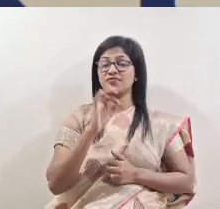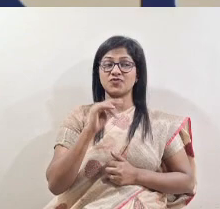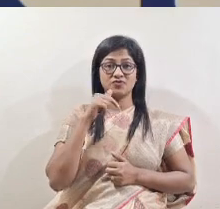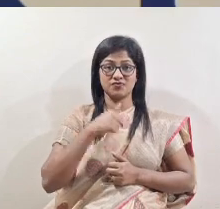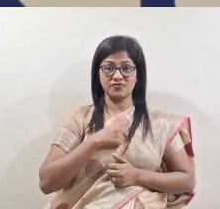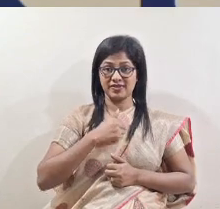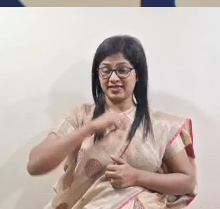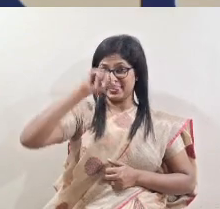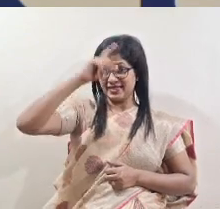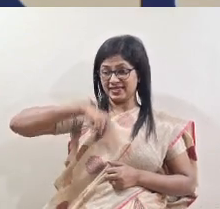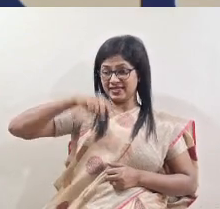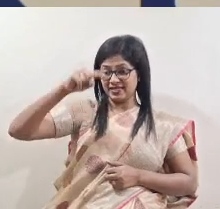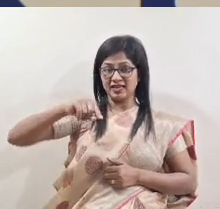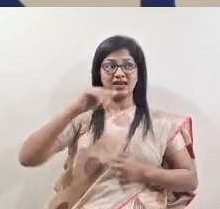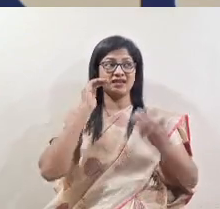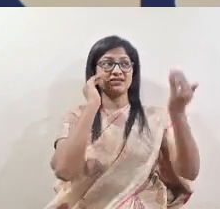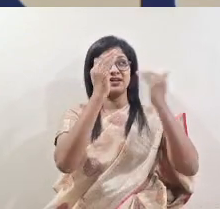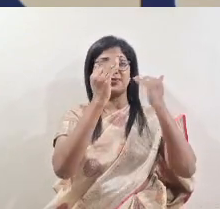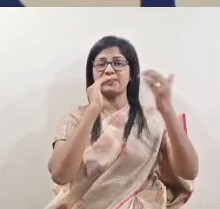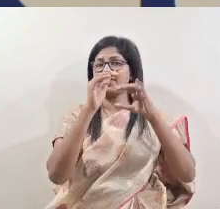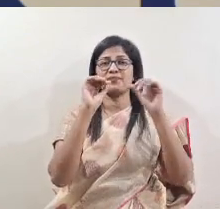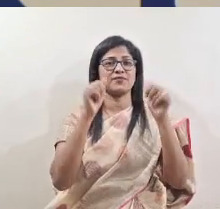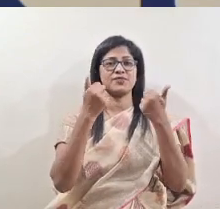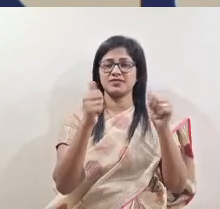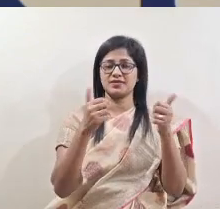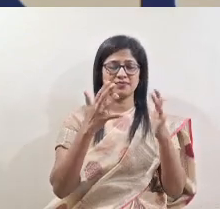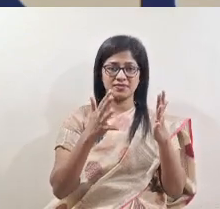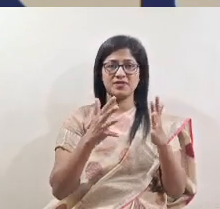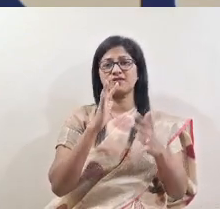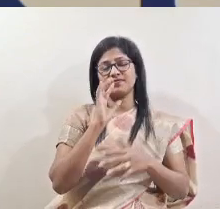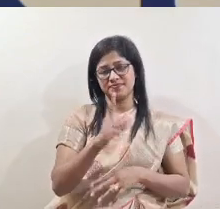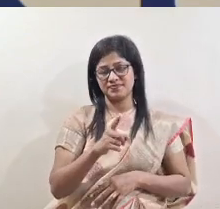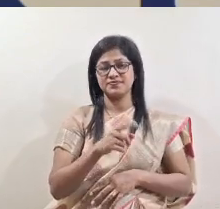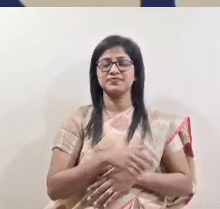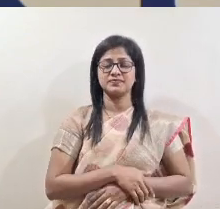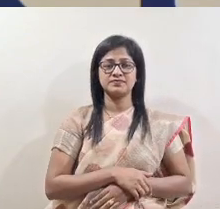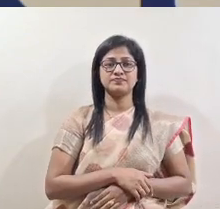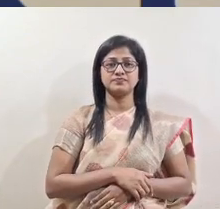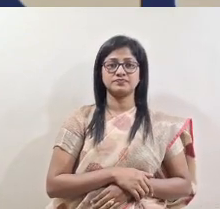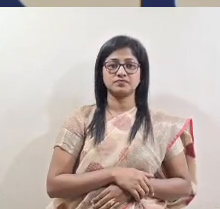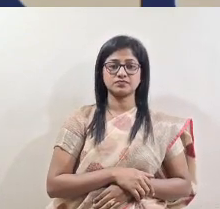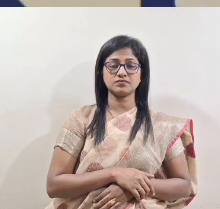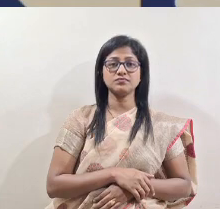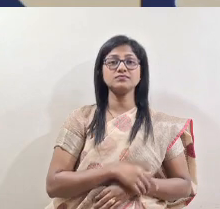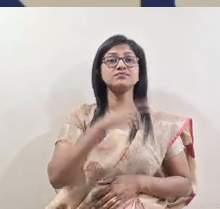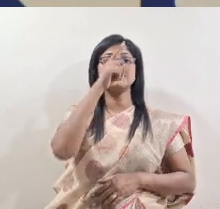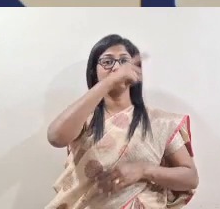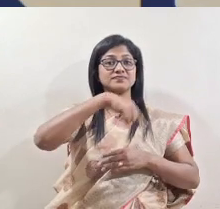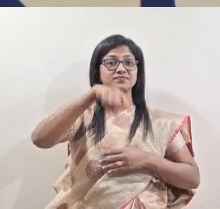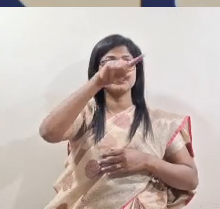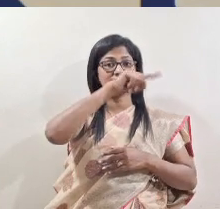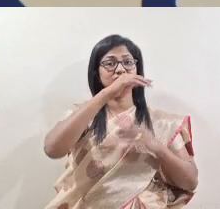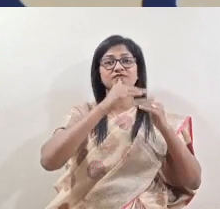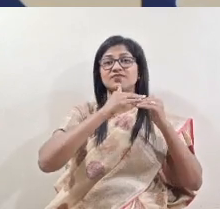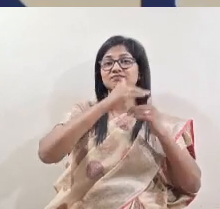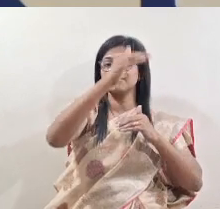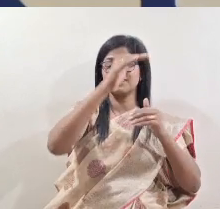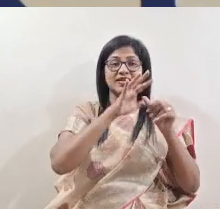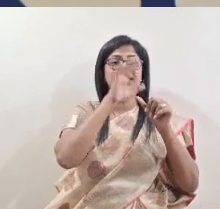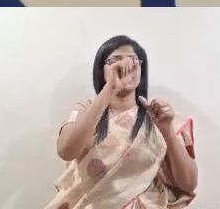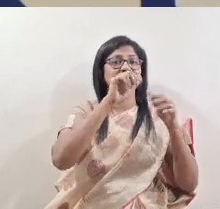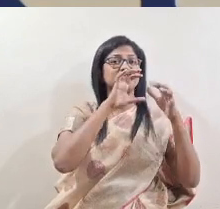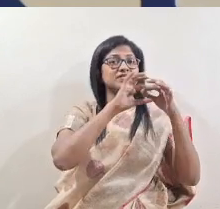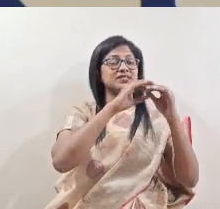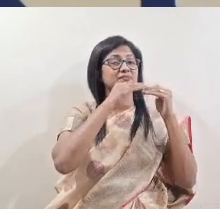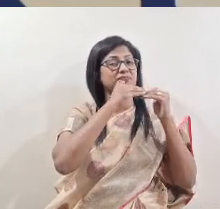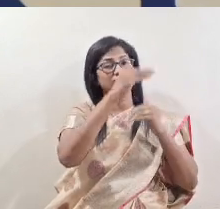cannot compare our conditions with those, absolutely. And they are much ahead of us in terms